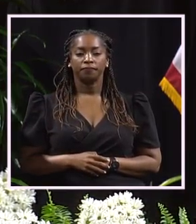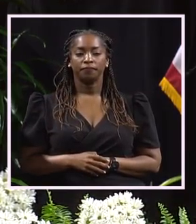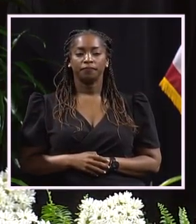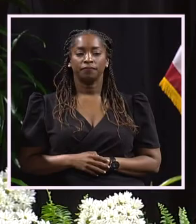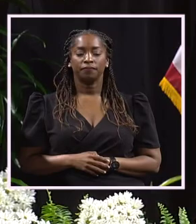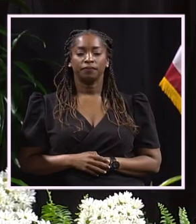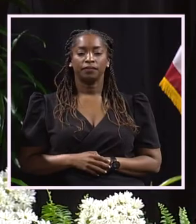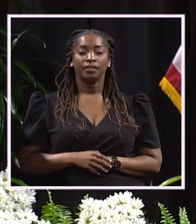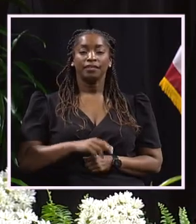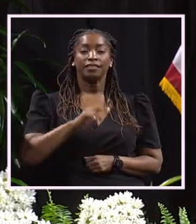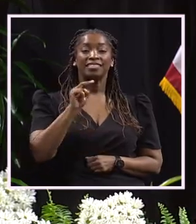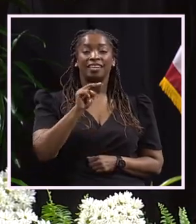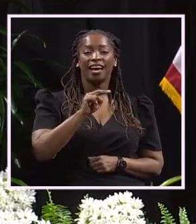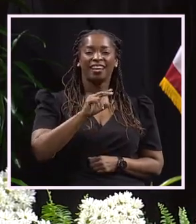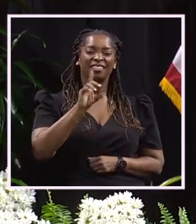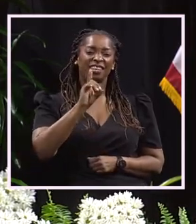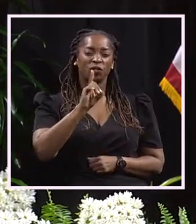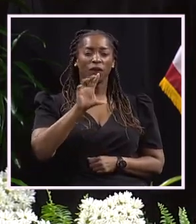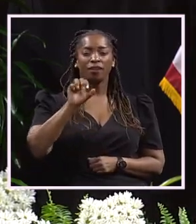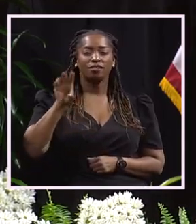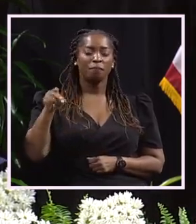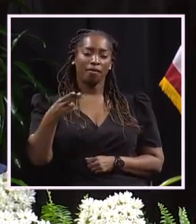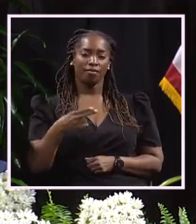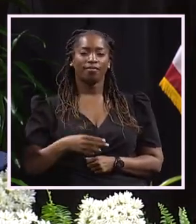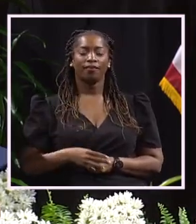Nasaya Desiree Smith.